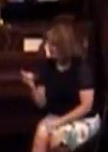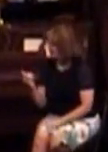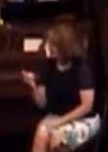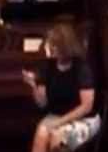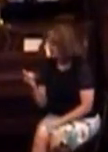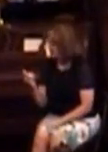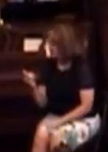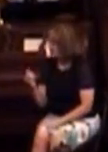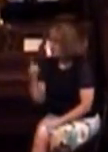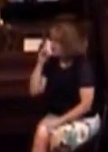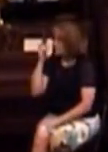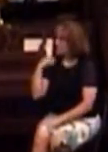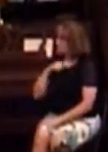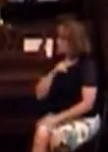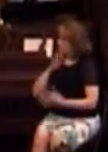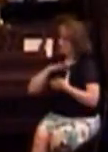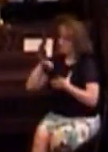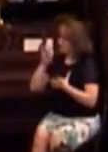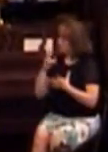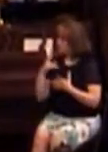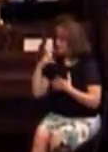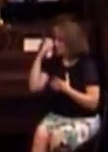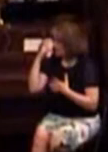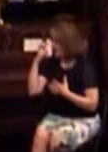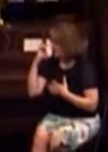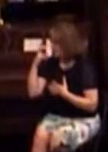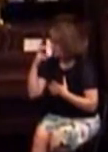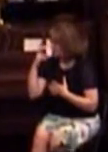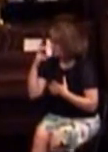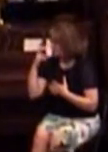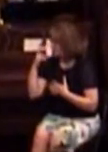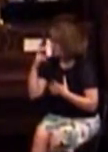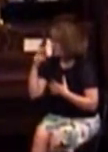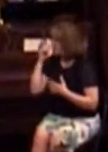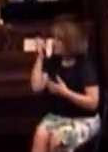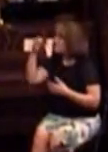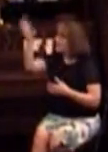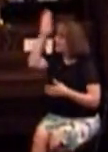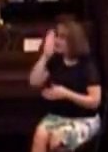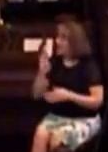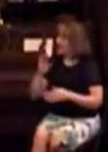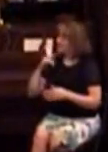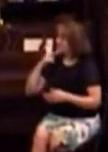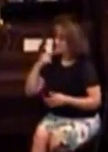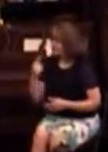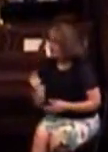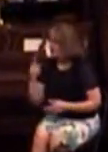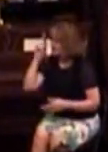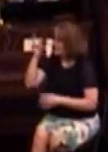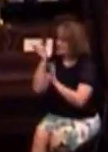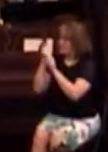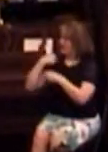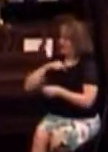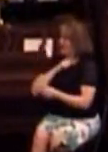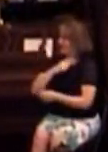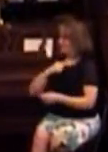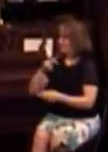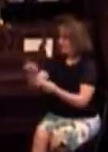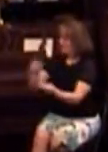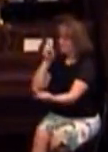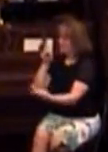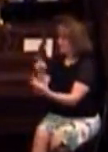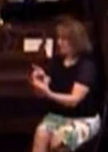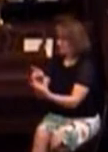see that. Do you hear what else it says about Bob? It says that Bob is God's masterpiece, that God created Bob